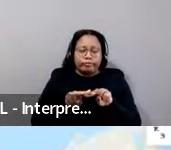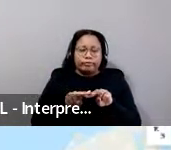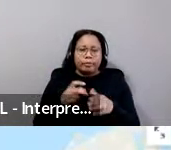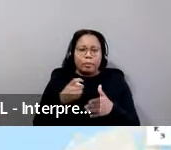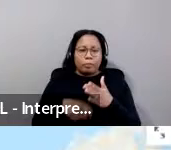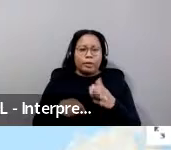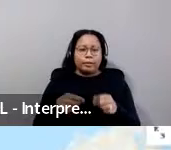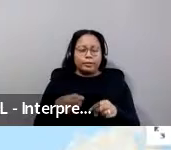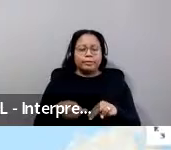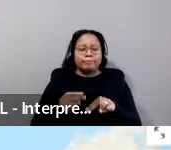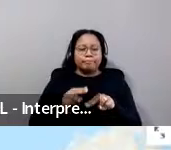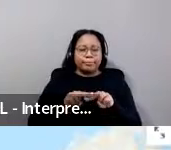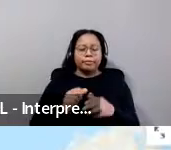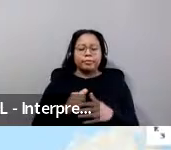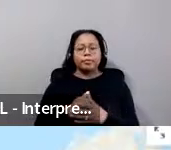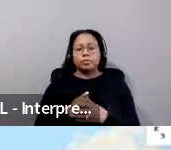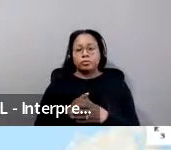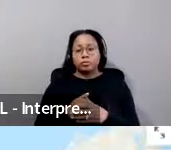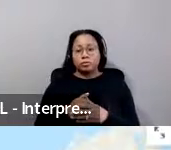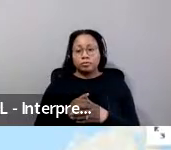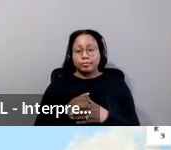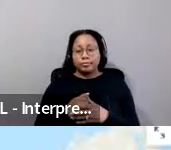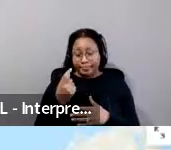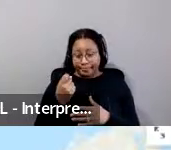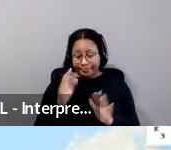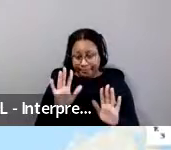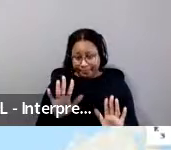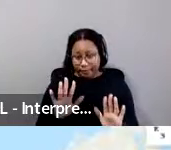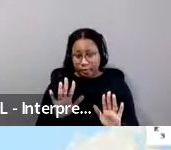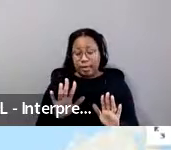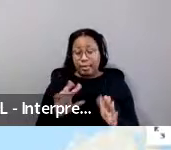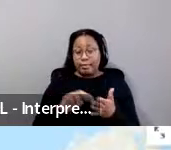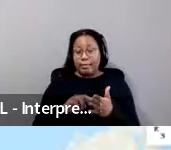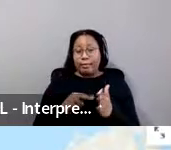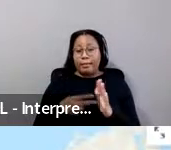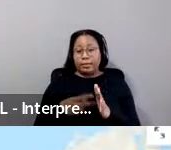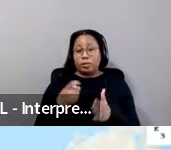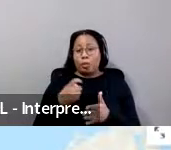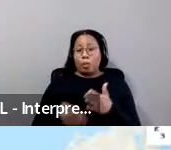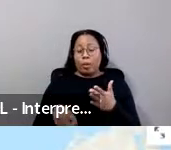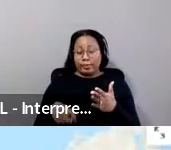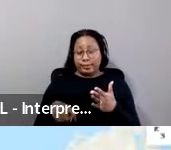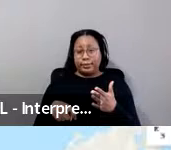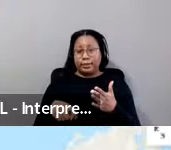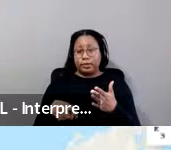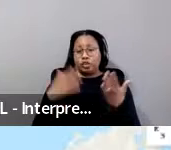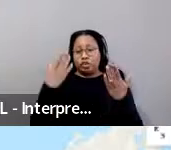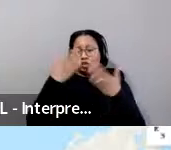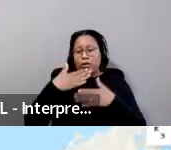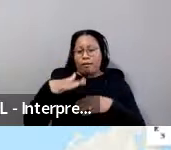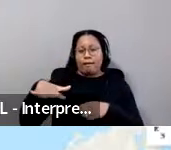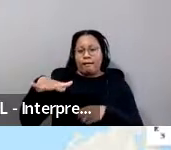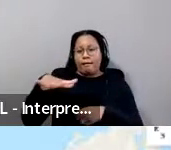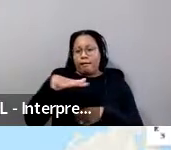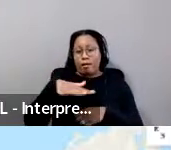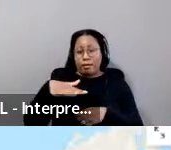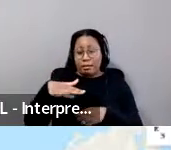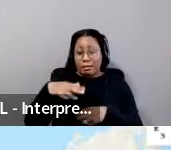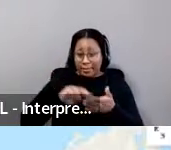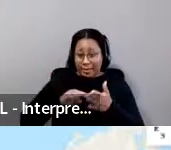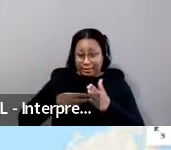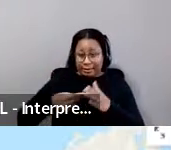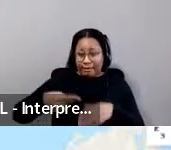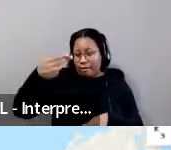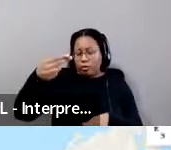And just to note, it's not showing that prices in the darker areas are necessarily higher than in the lighter colored areas.